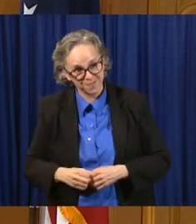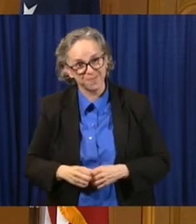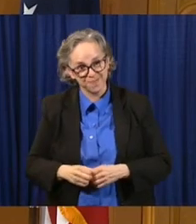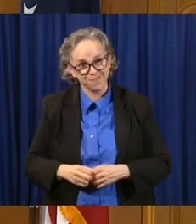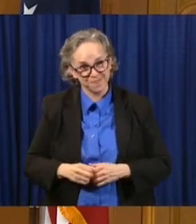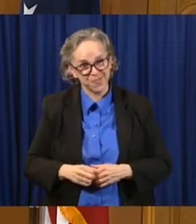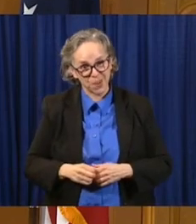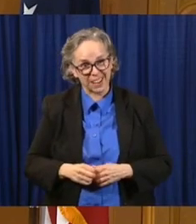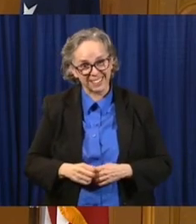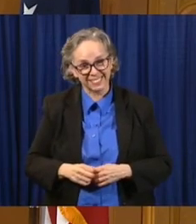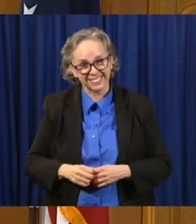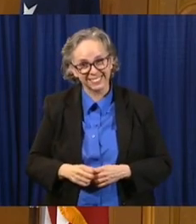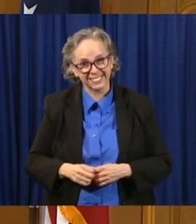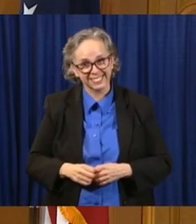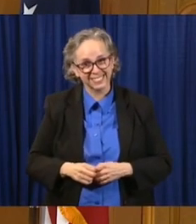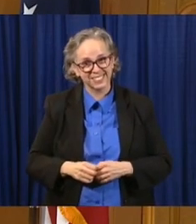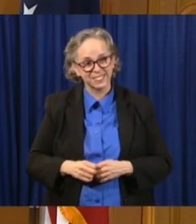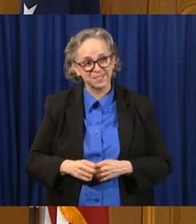844-330-2020. I